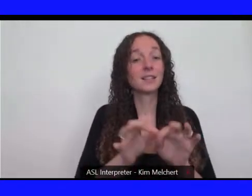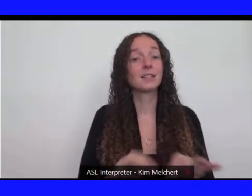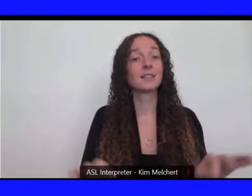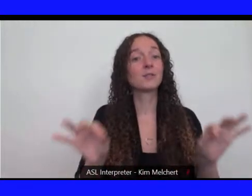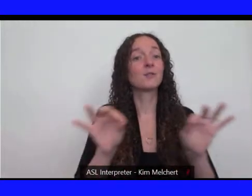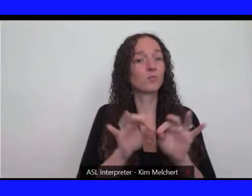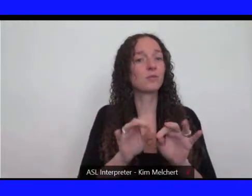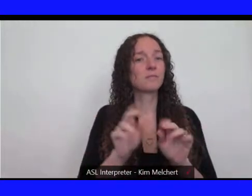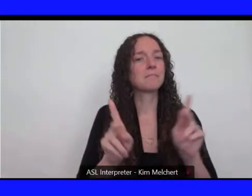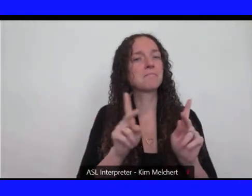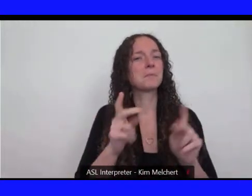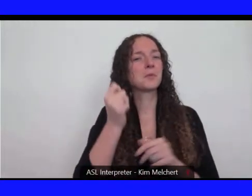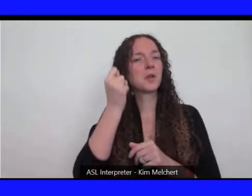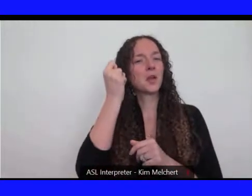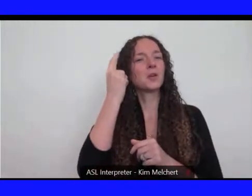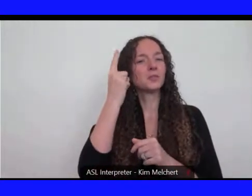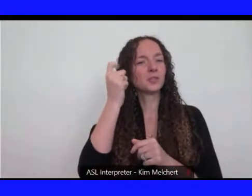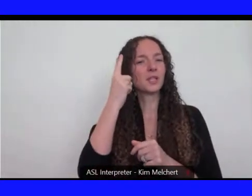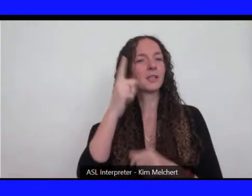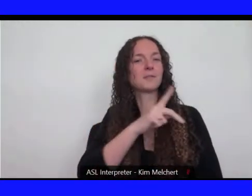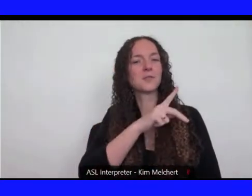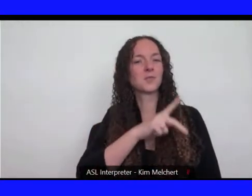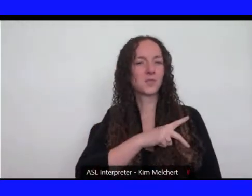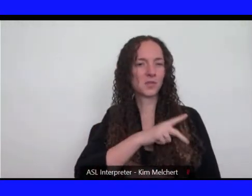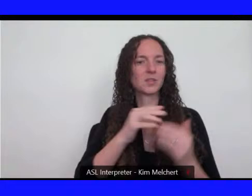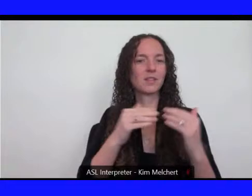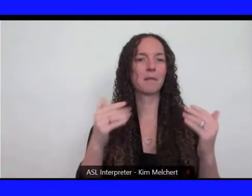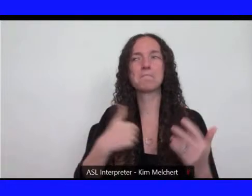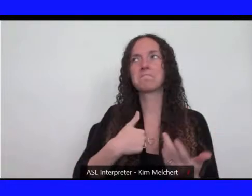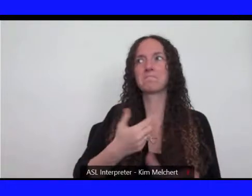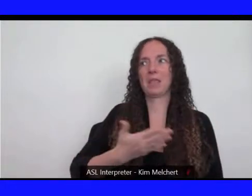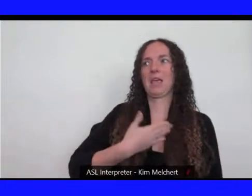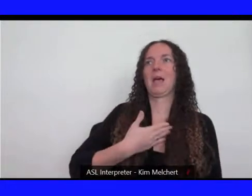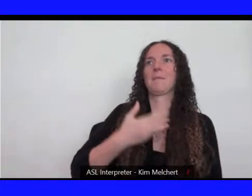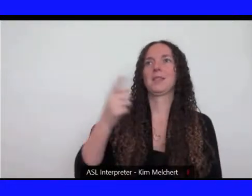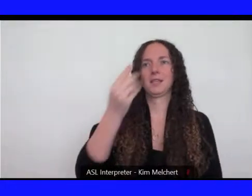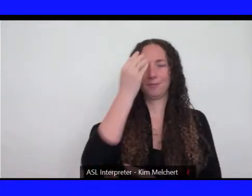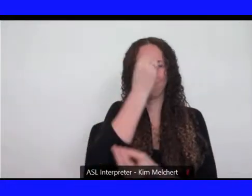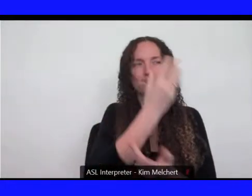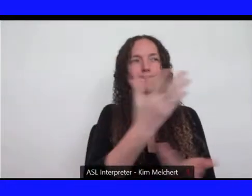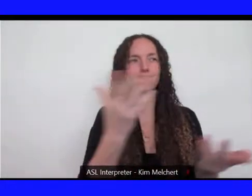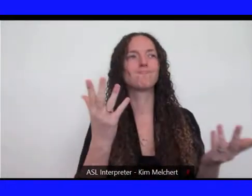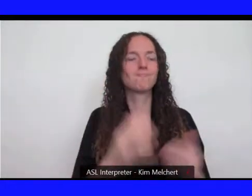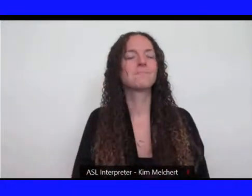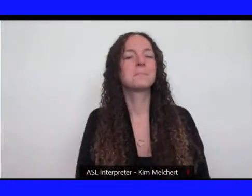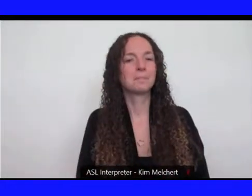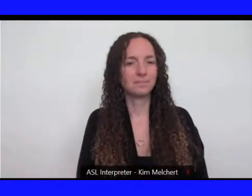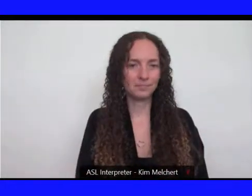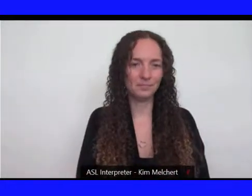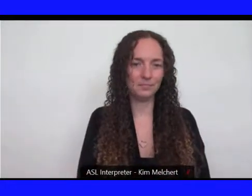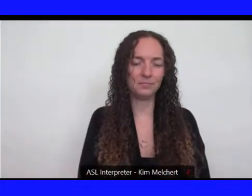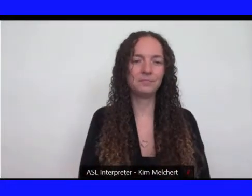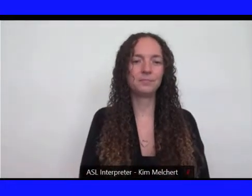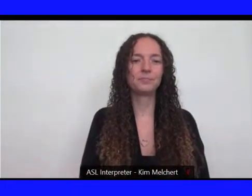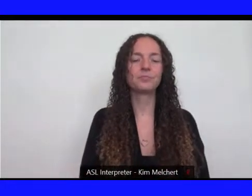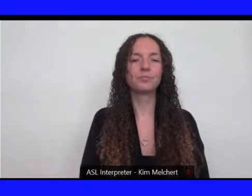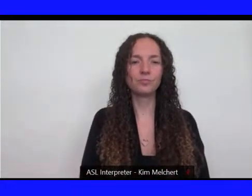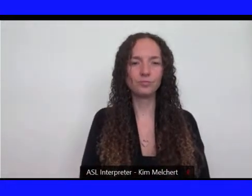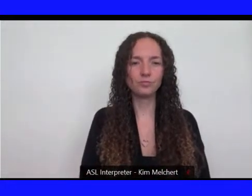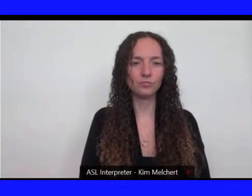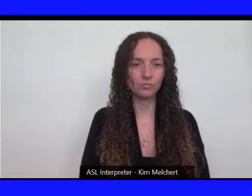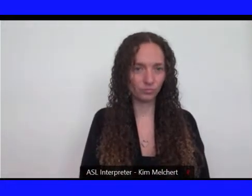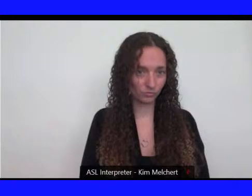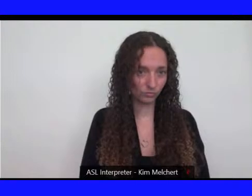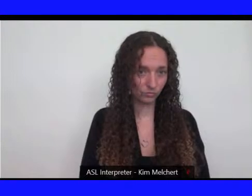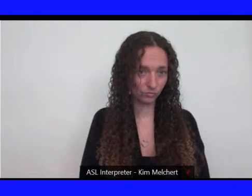Schumer and Richie Torres and the rest of the delegation really working hard on that. But I'm wondering,